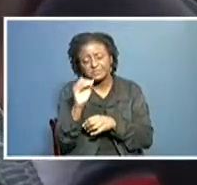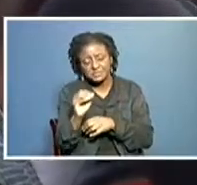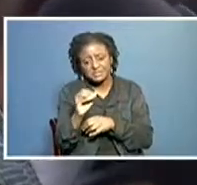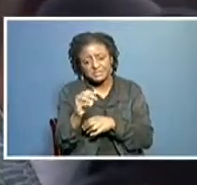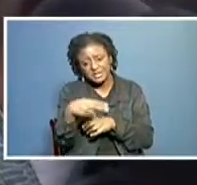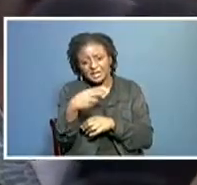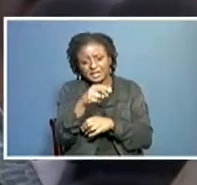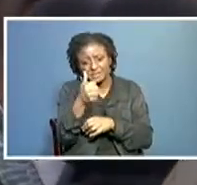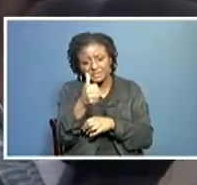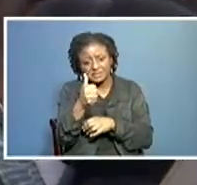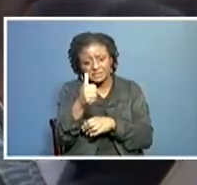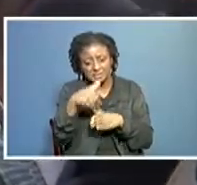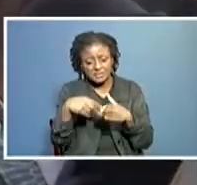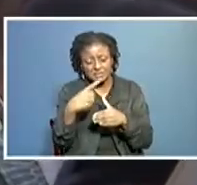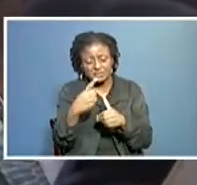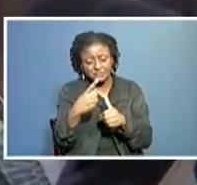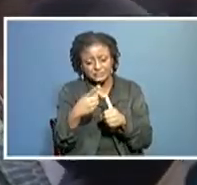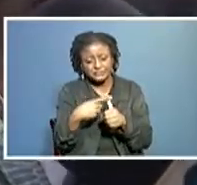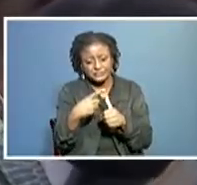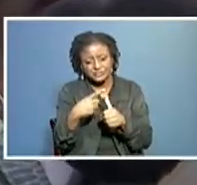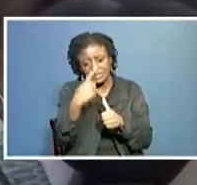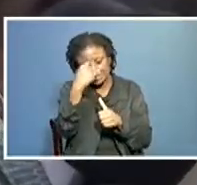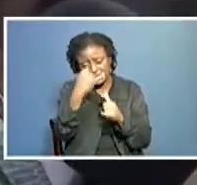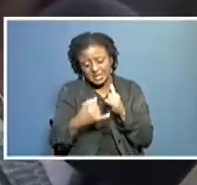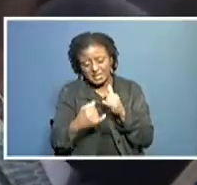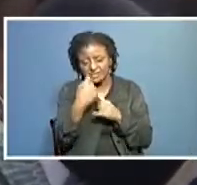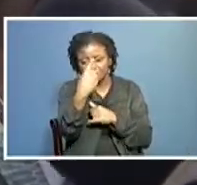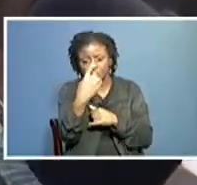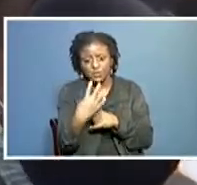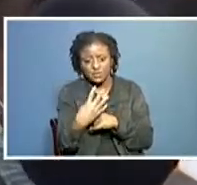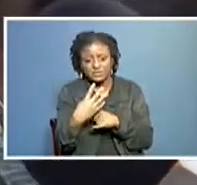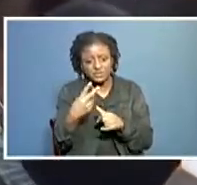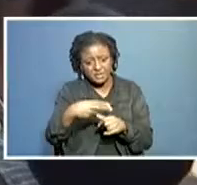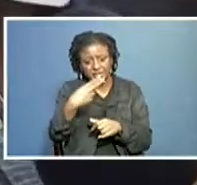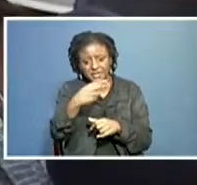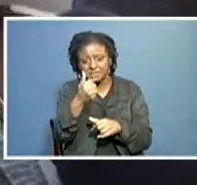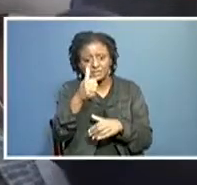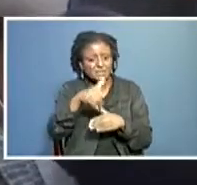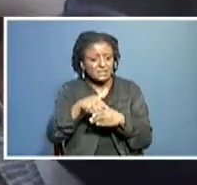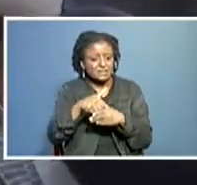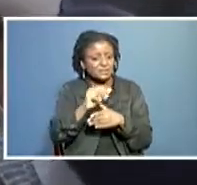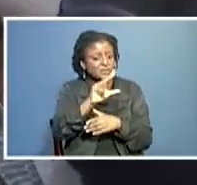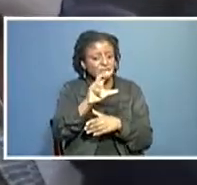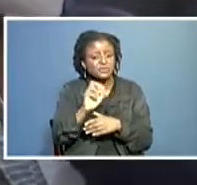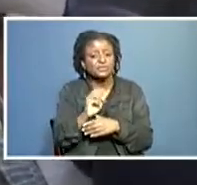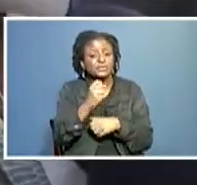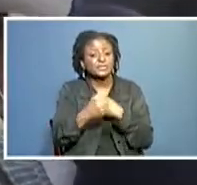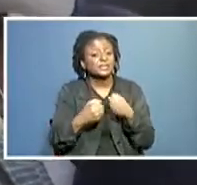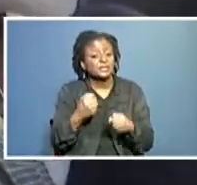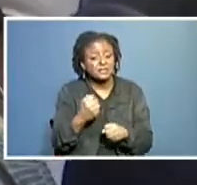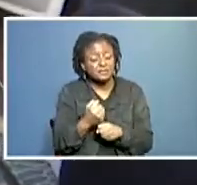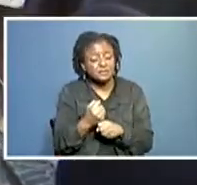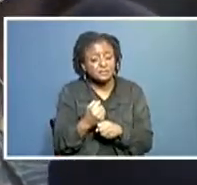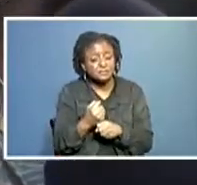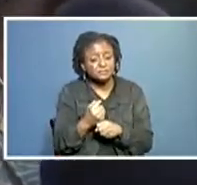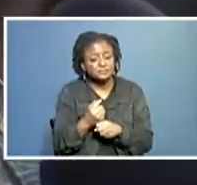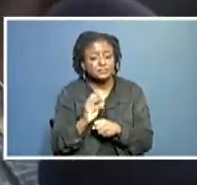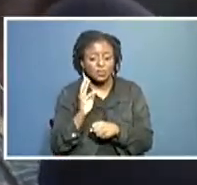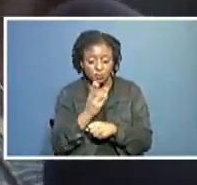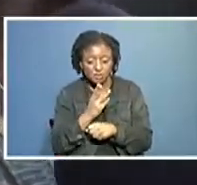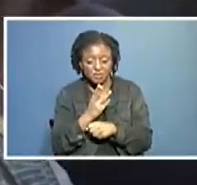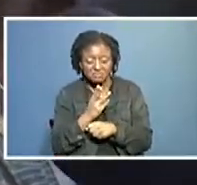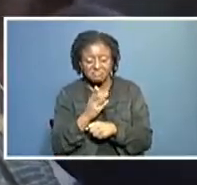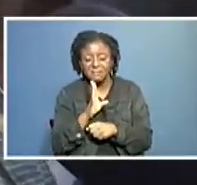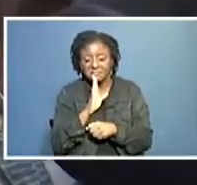quarter, or the last quarter, which I think was the highest in something like 30 years. And so, we being an importing